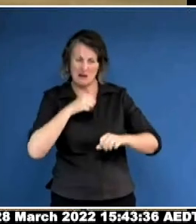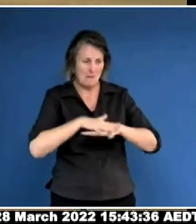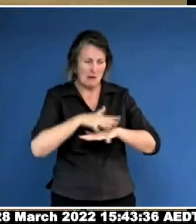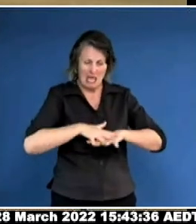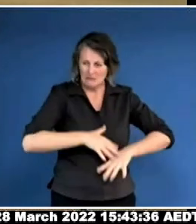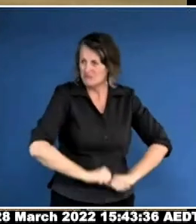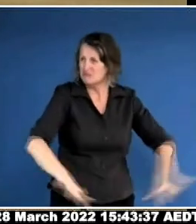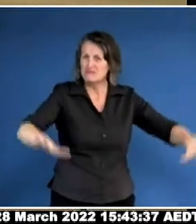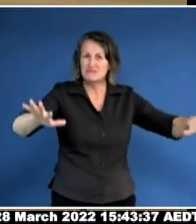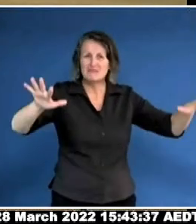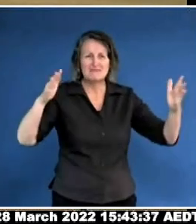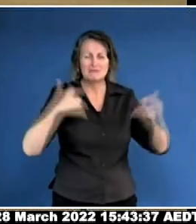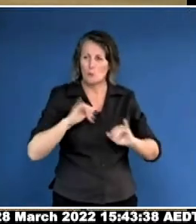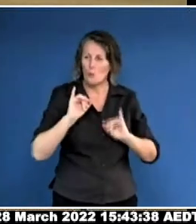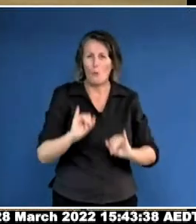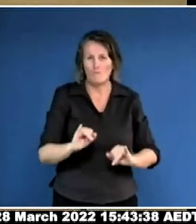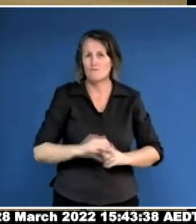were 15 feet high.